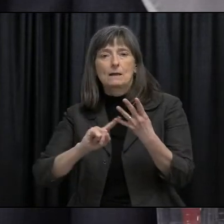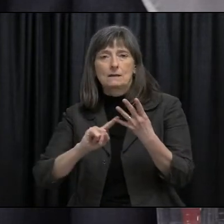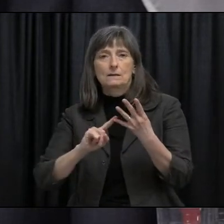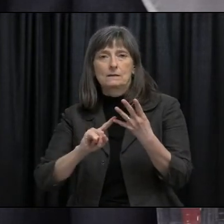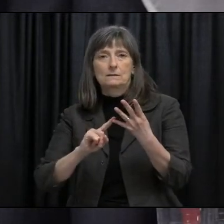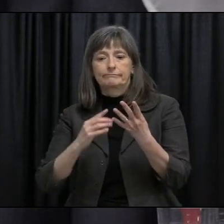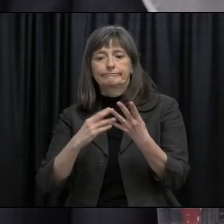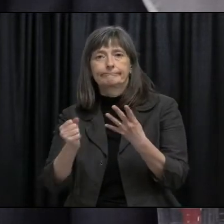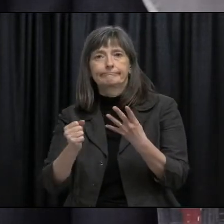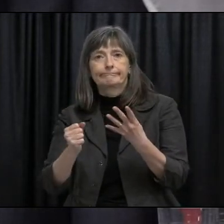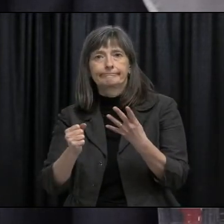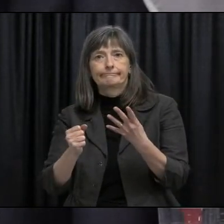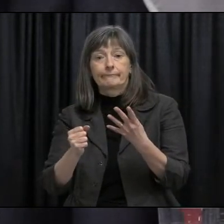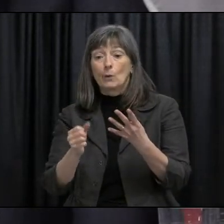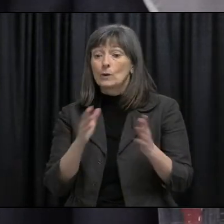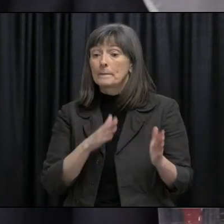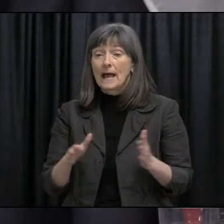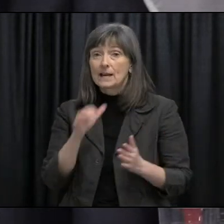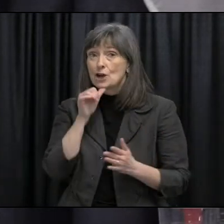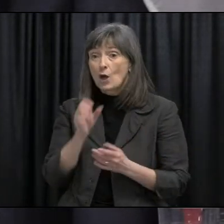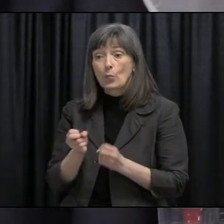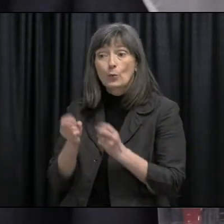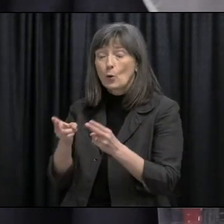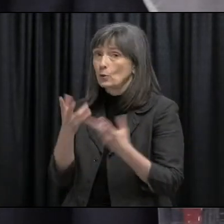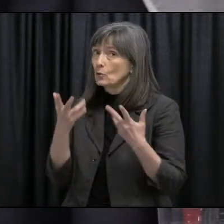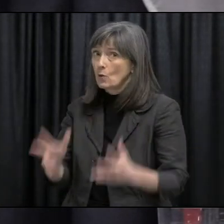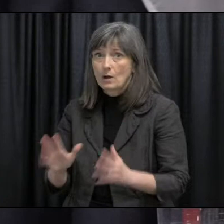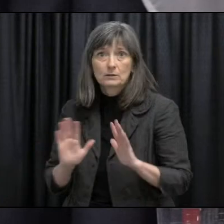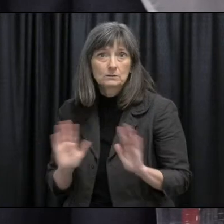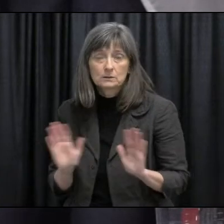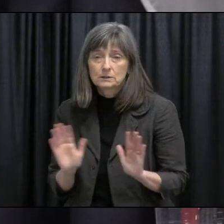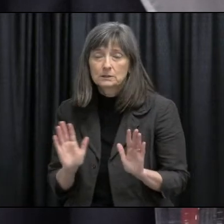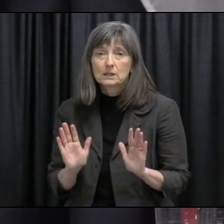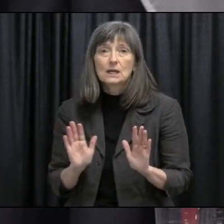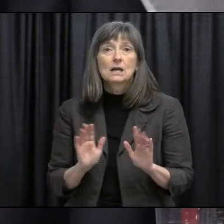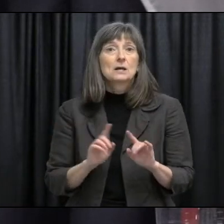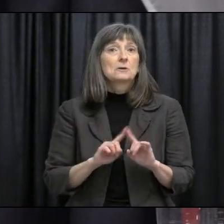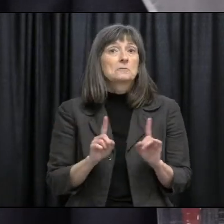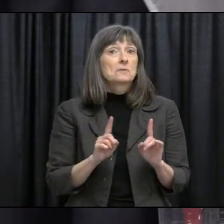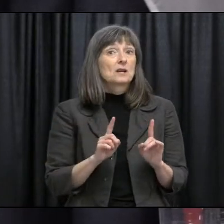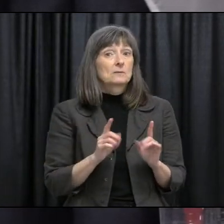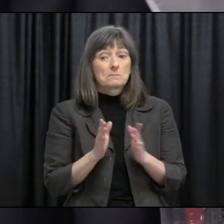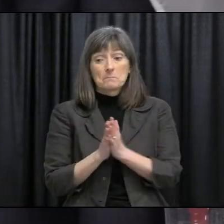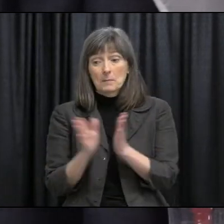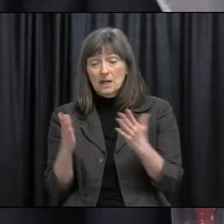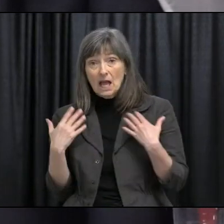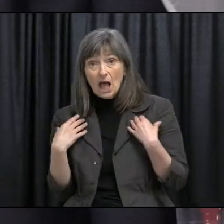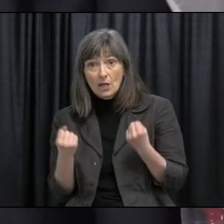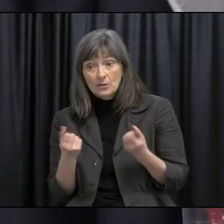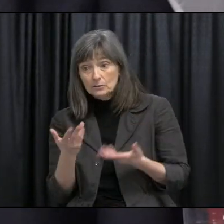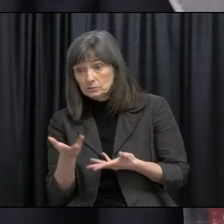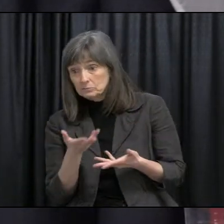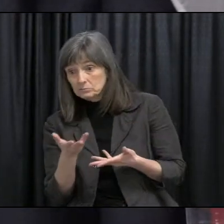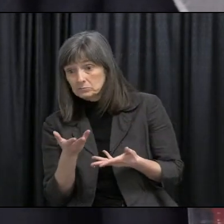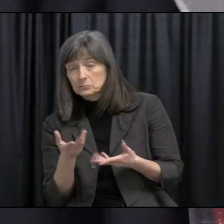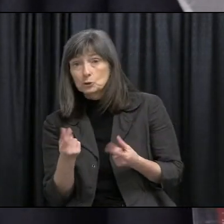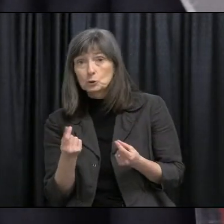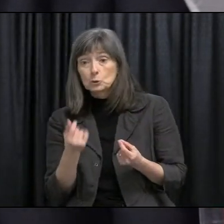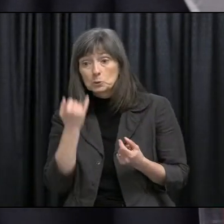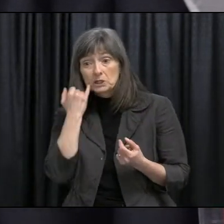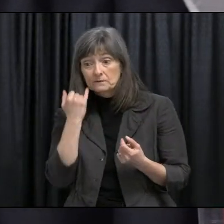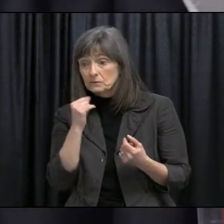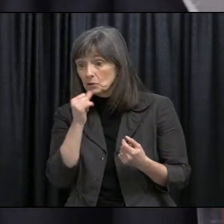sure those are not wasted. Absent any firm guidance from public health that we can use these